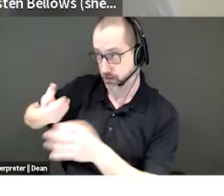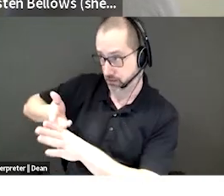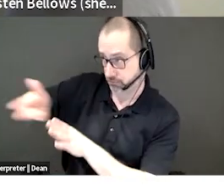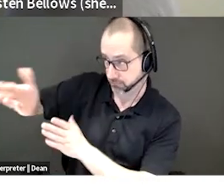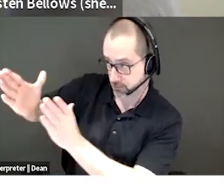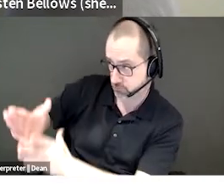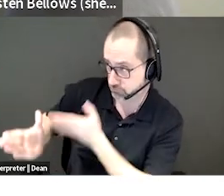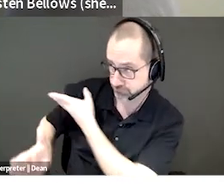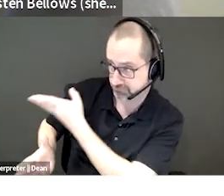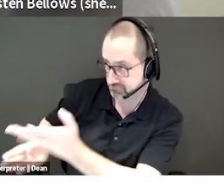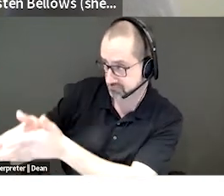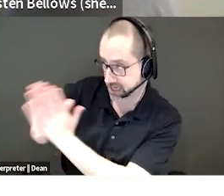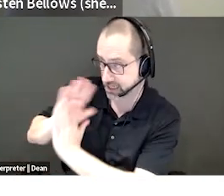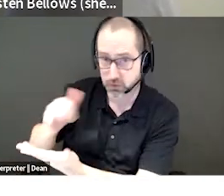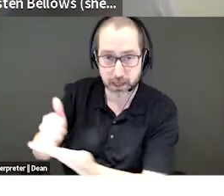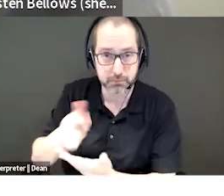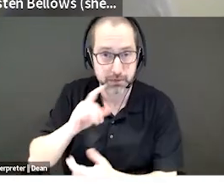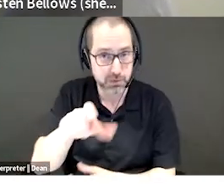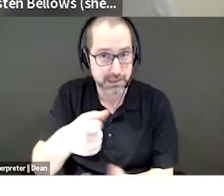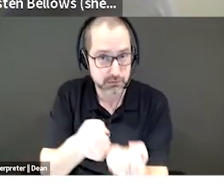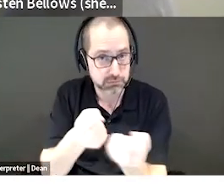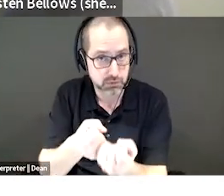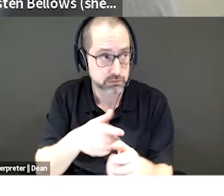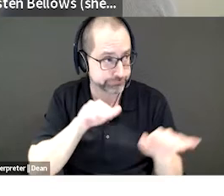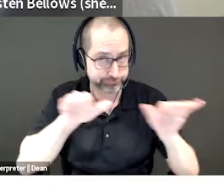If you need support, just reach out and ask for help.